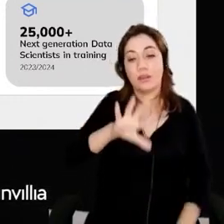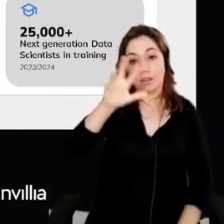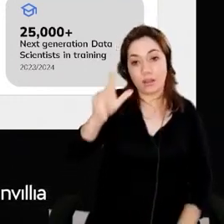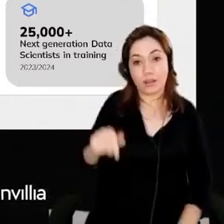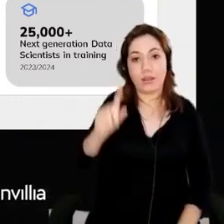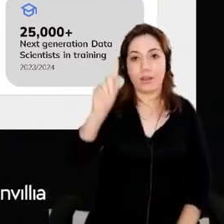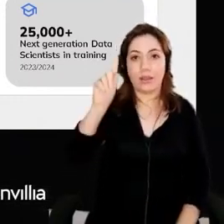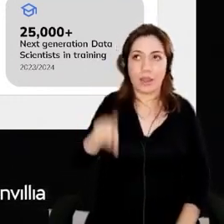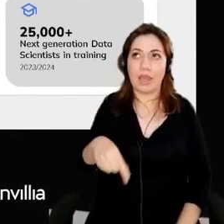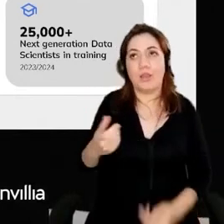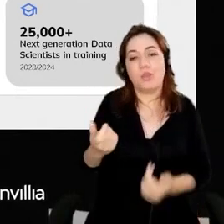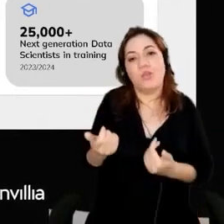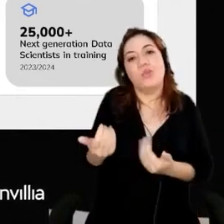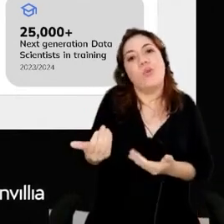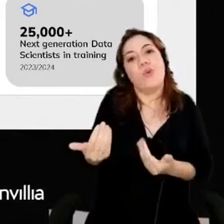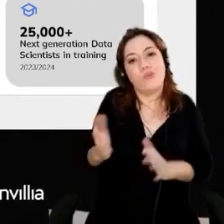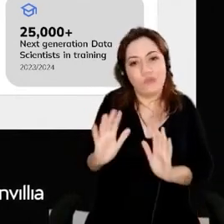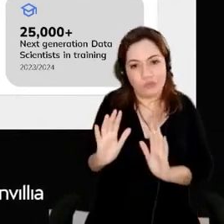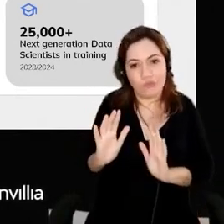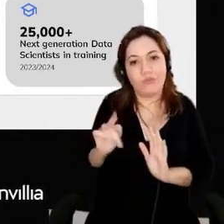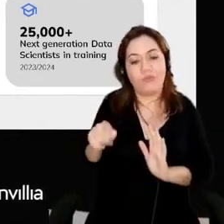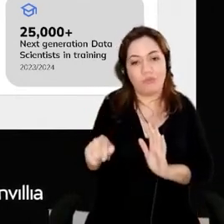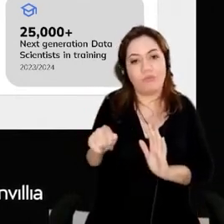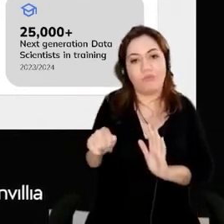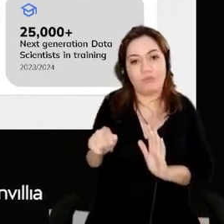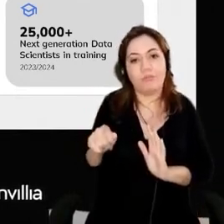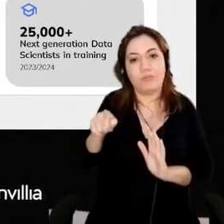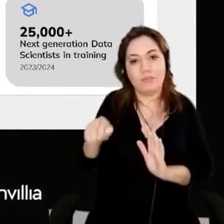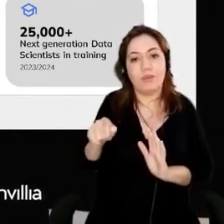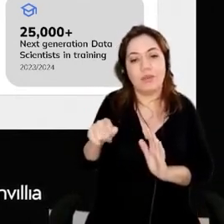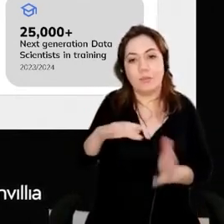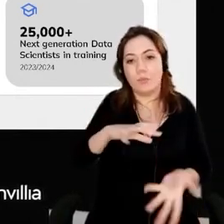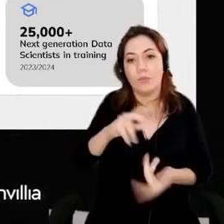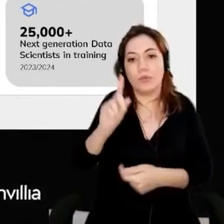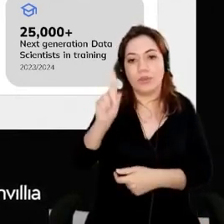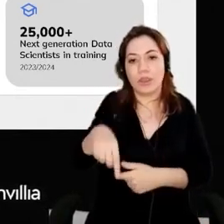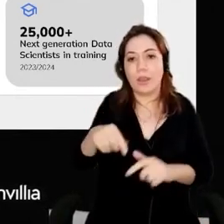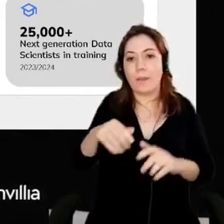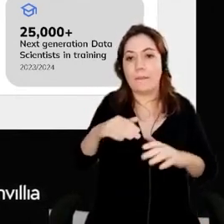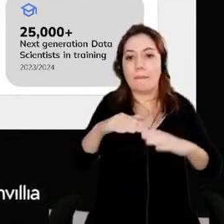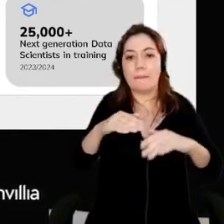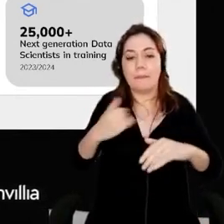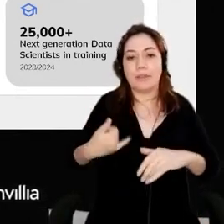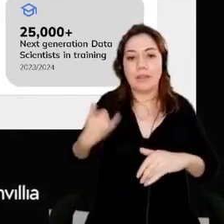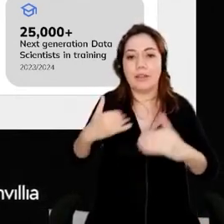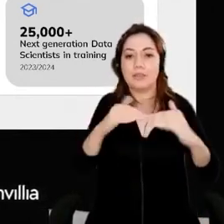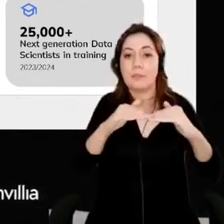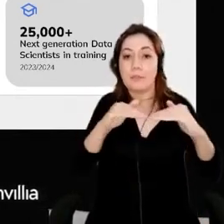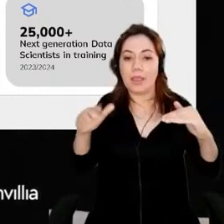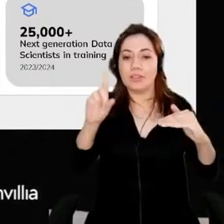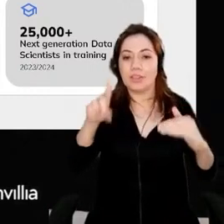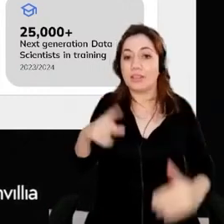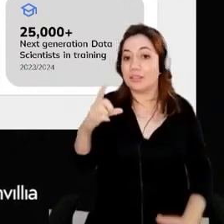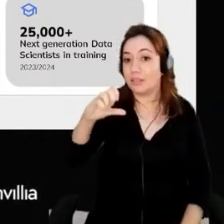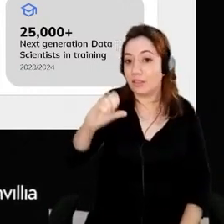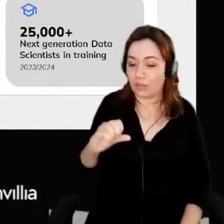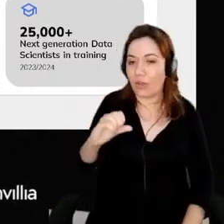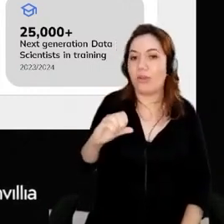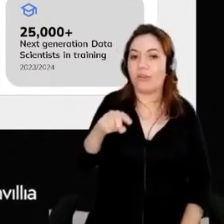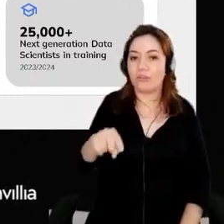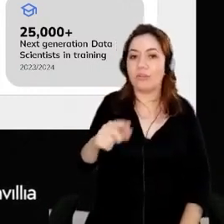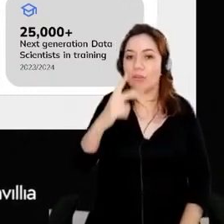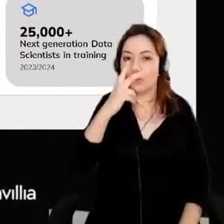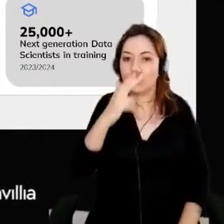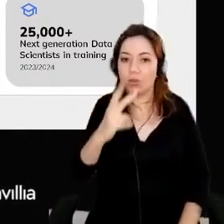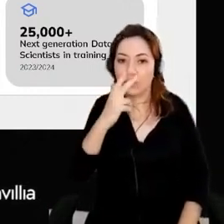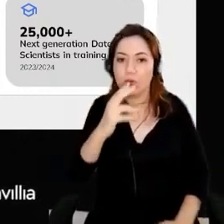The average age of an African is 19 years old. In the next 10 years or so, the biggest workforce in the world is going to be in